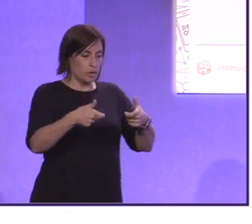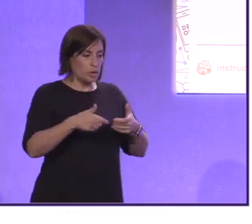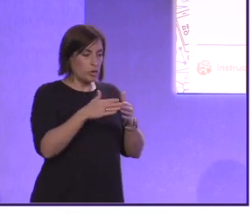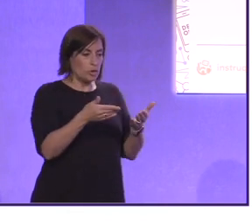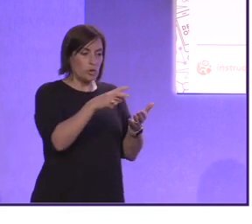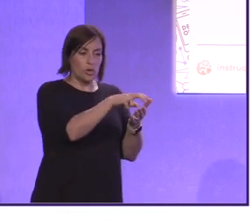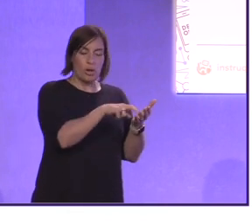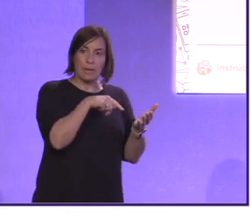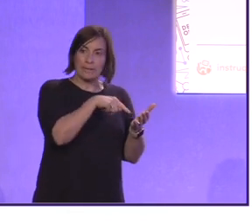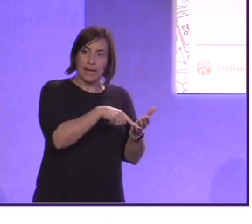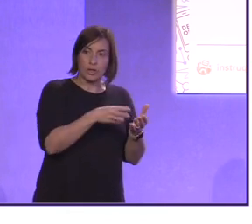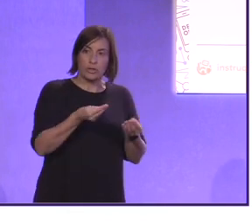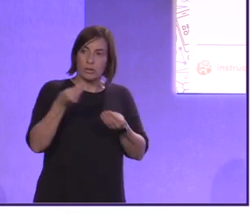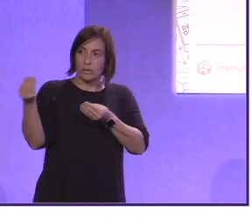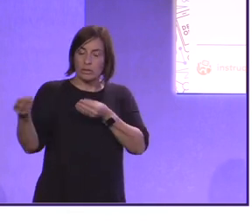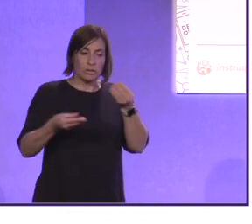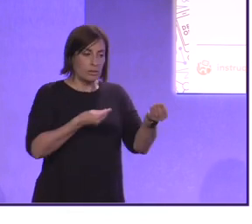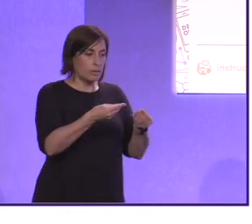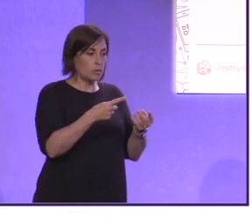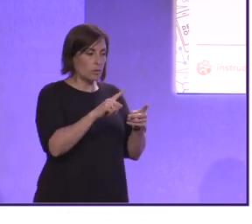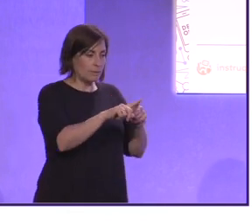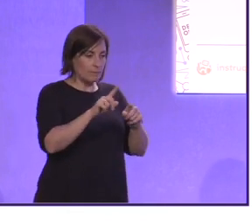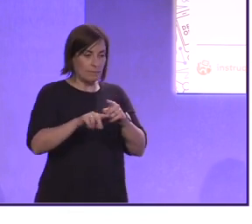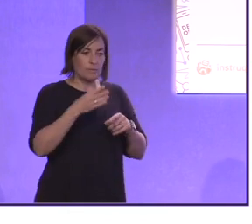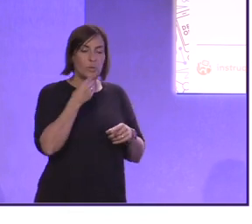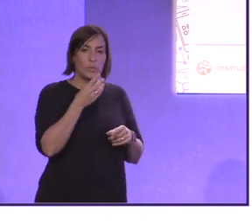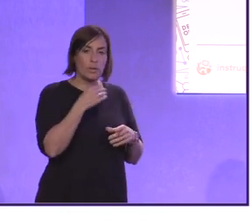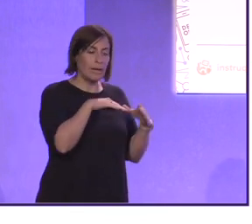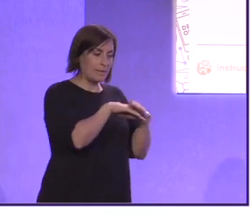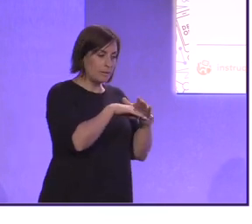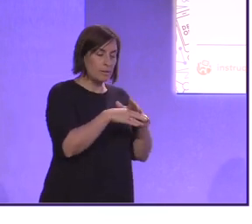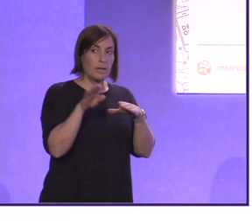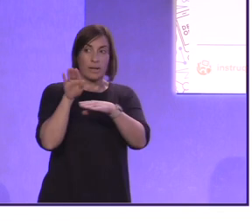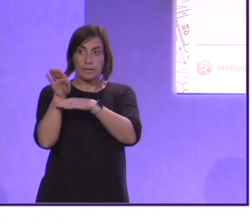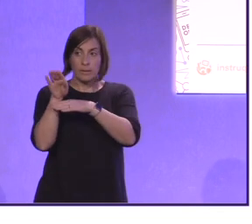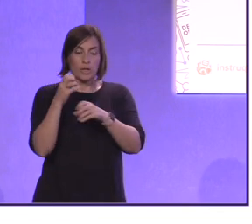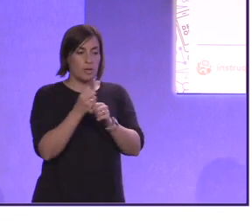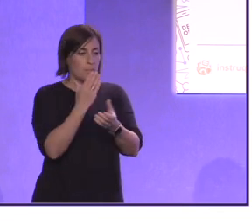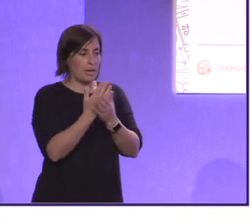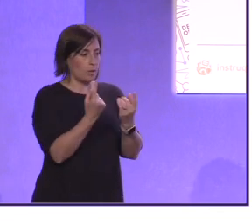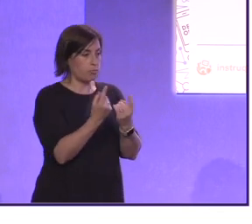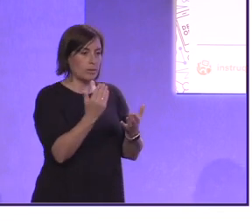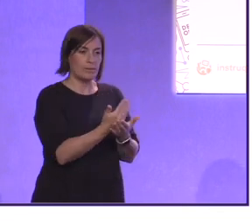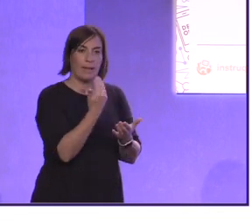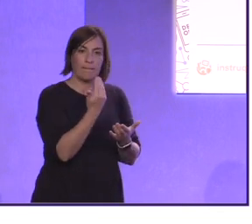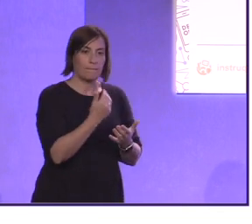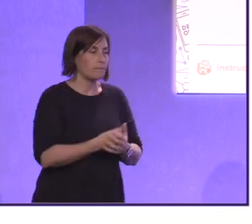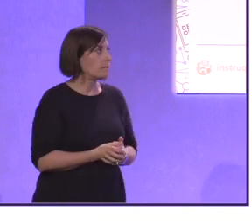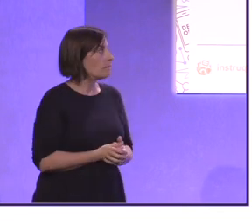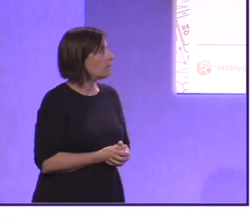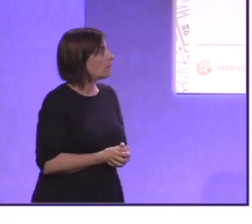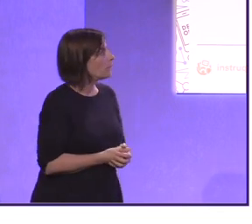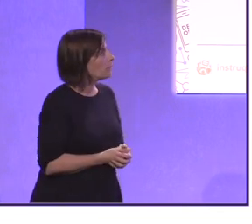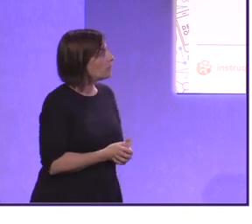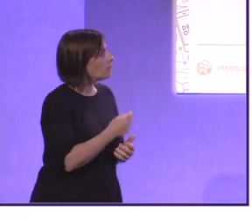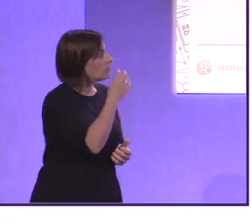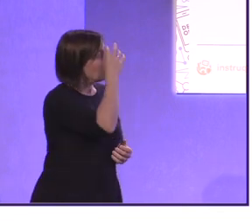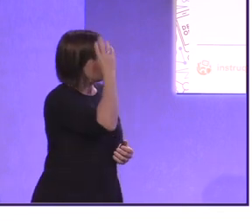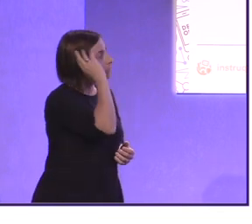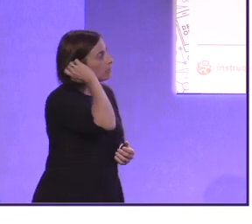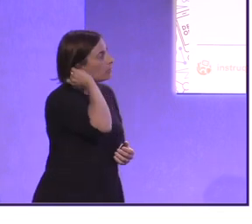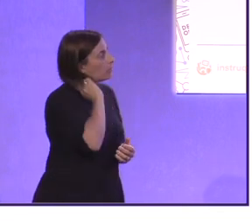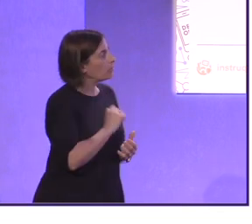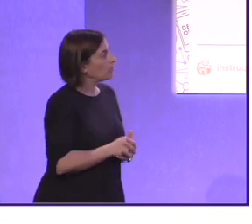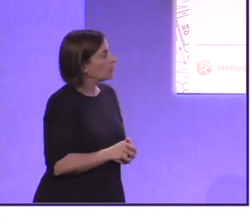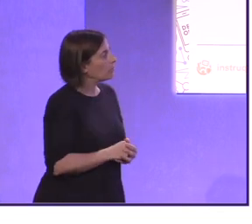that our pipelines generate in order to confirm that we are going to actually have safe products for users to use. And the sort of